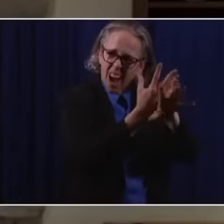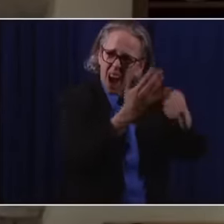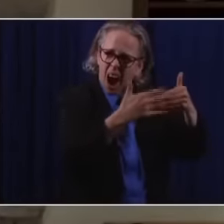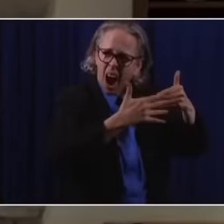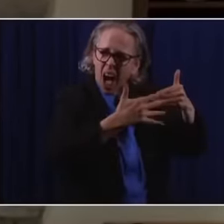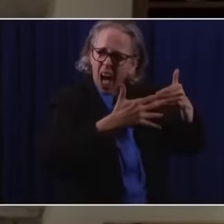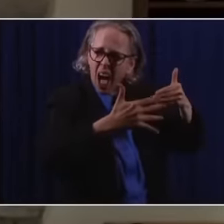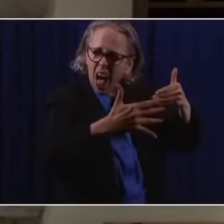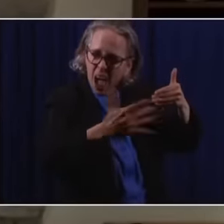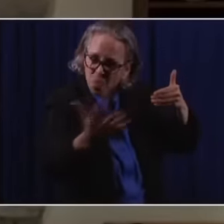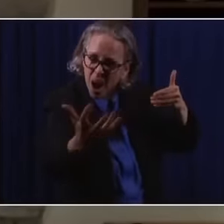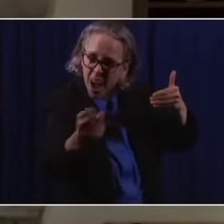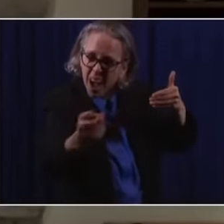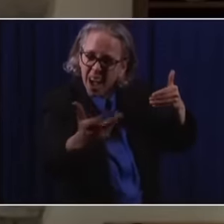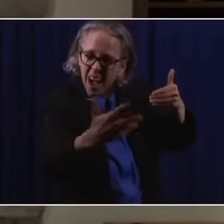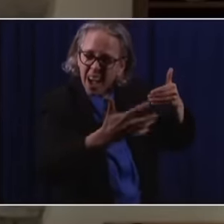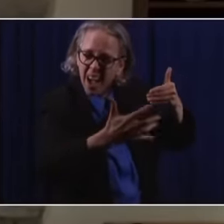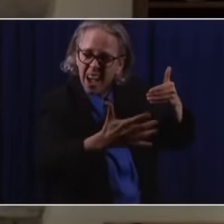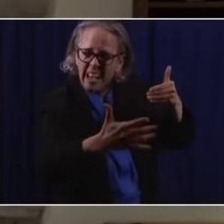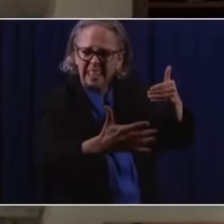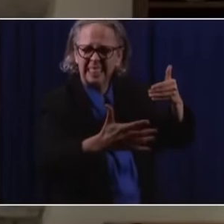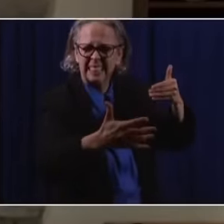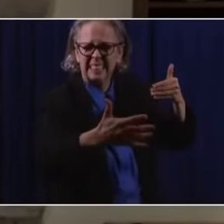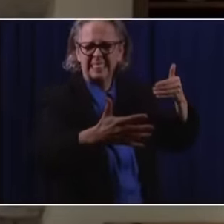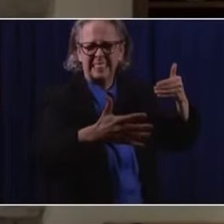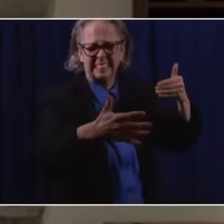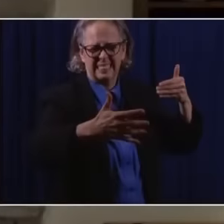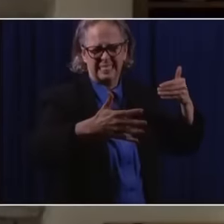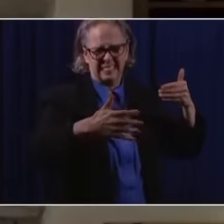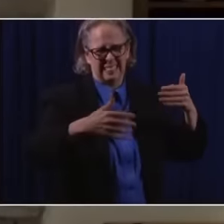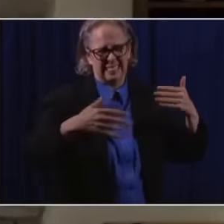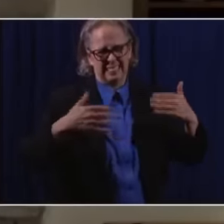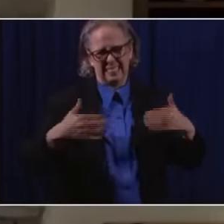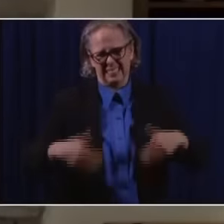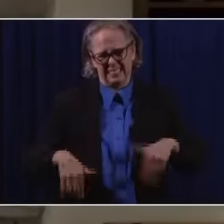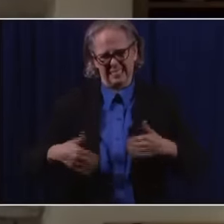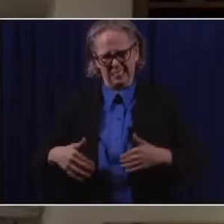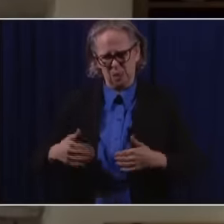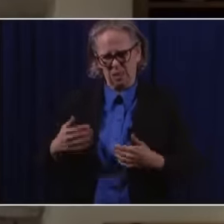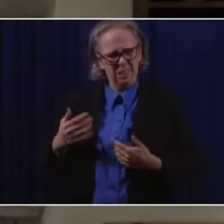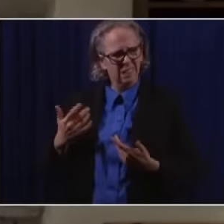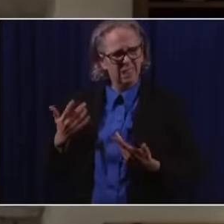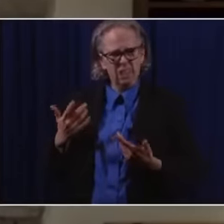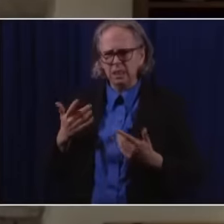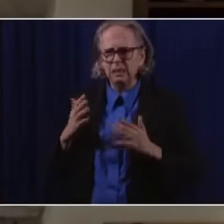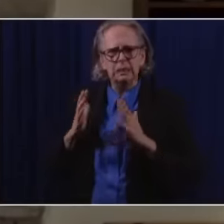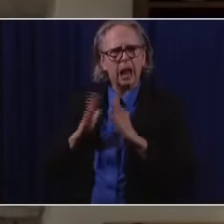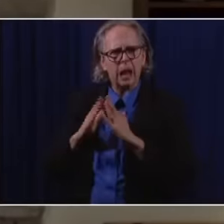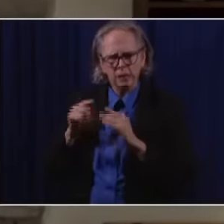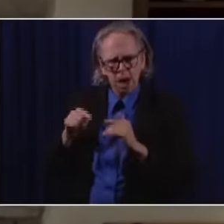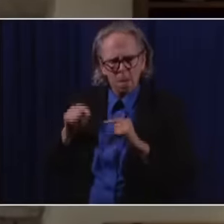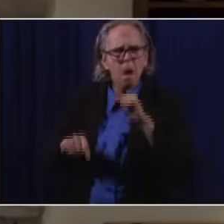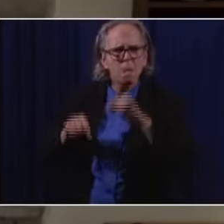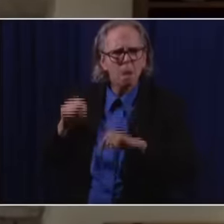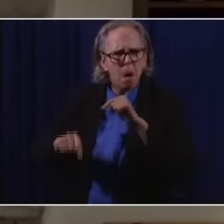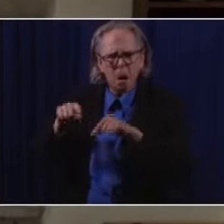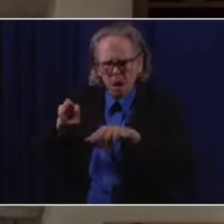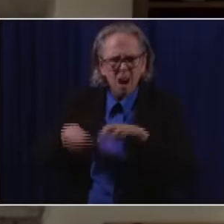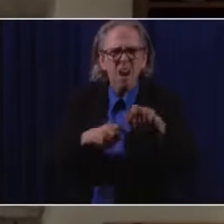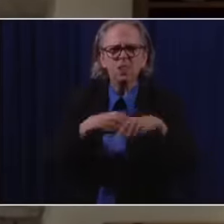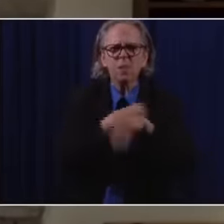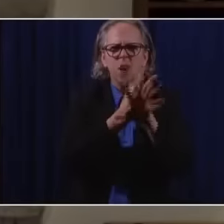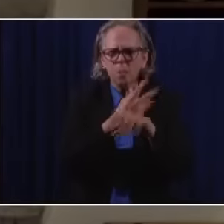and many times we're seeing these decisions being made in our cities. And so what's at stake is